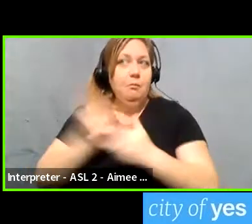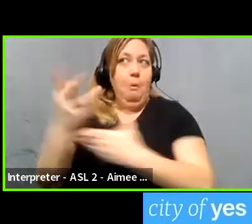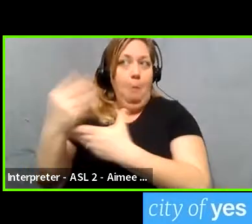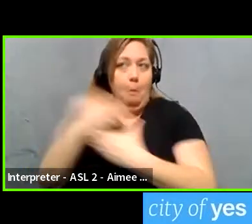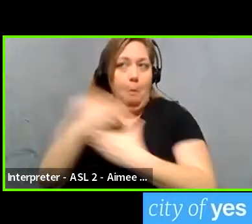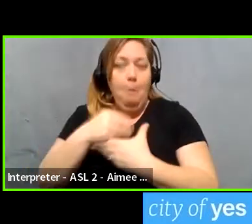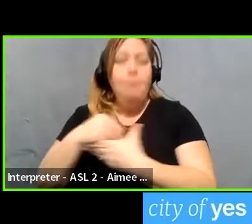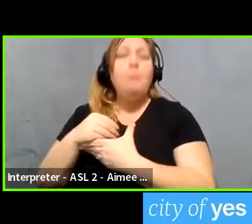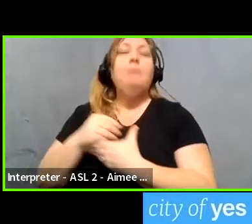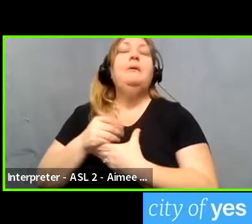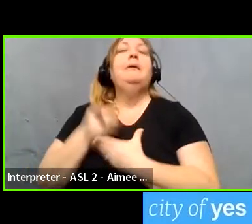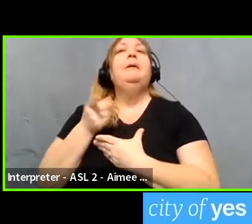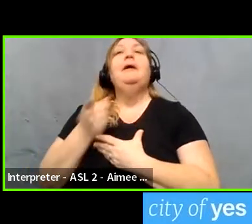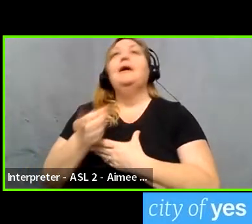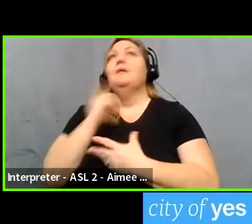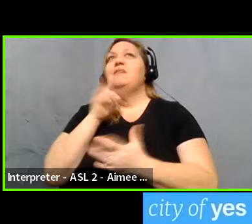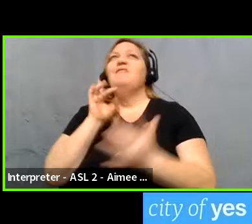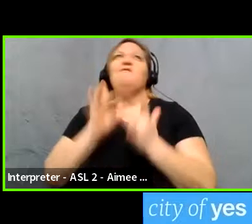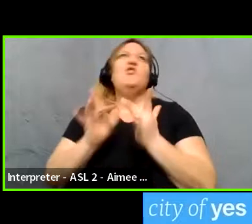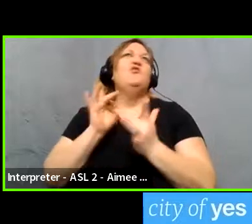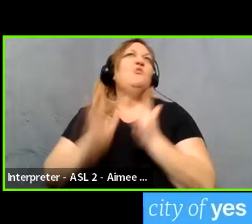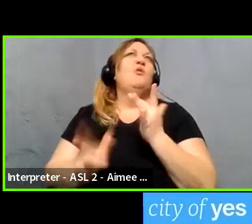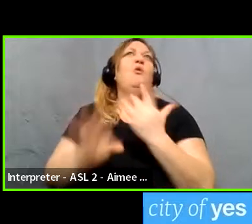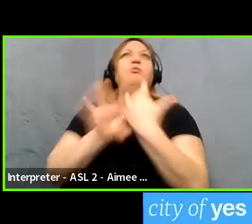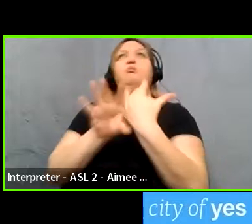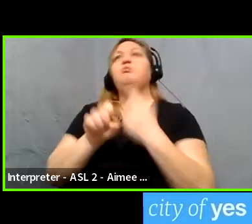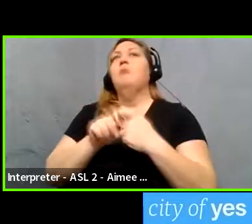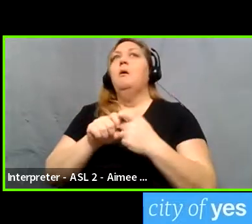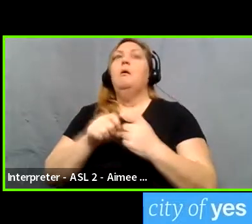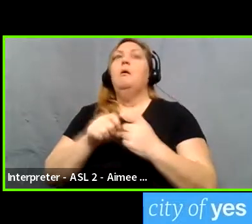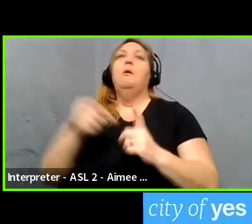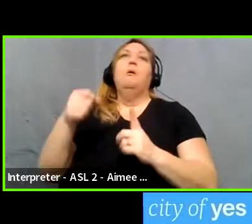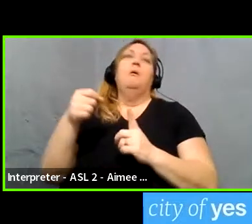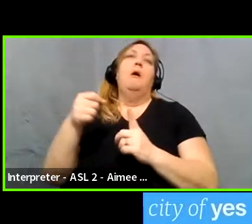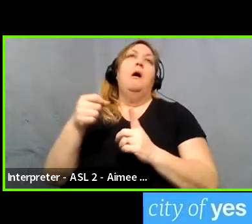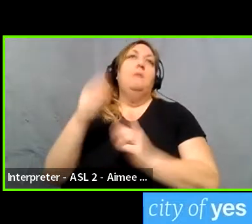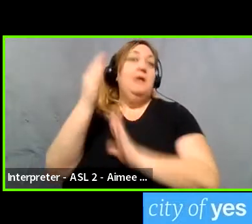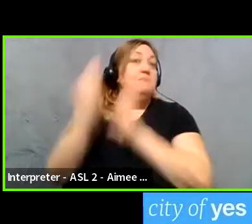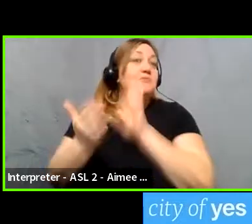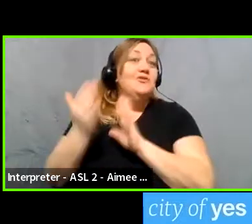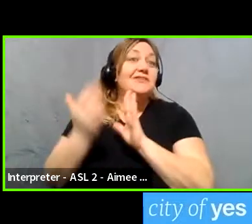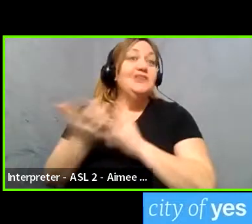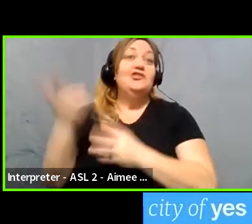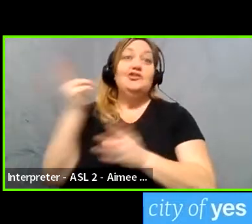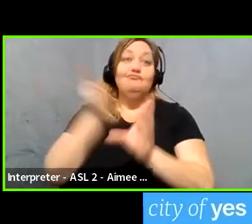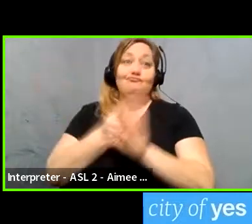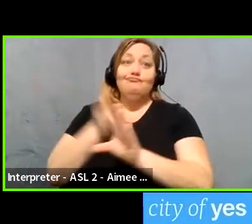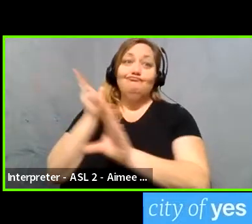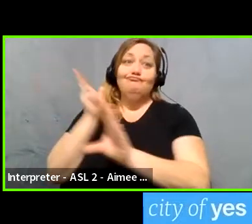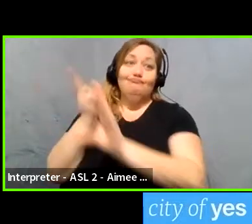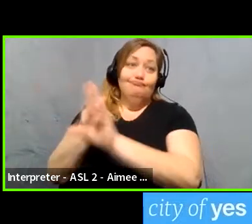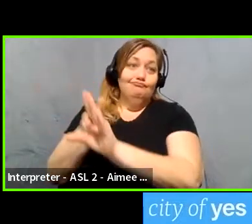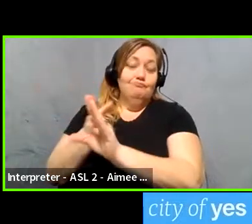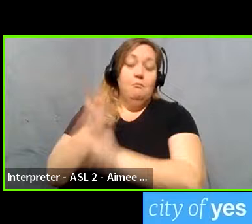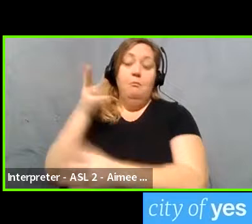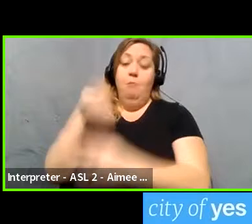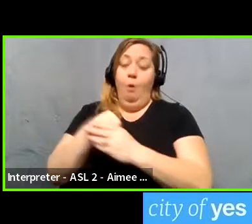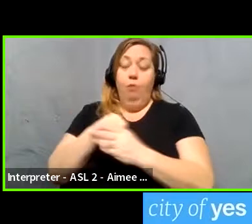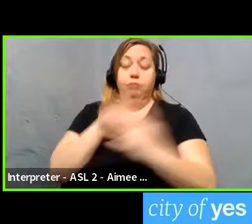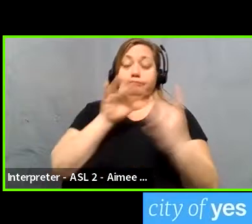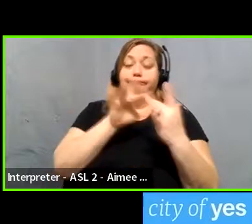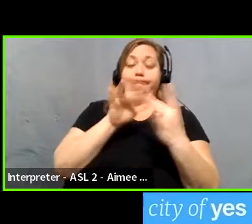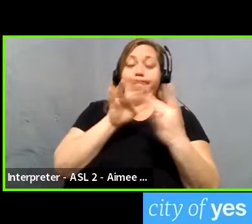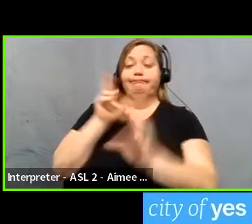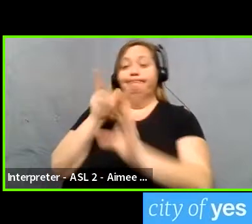is usually, um, it can be virtual, um, or remote and in person. So you can come to both. Um, and after